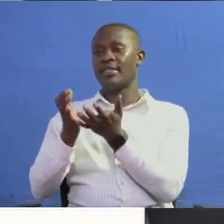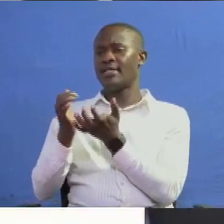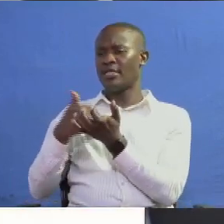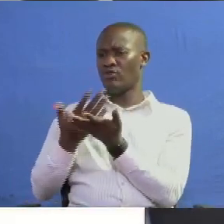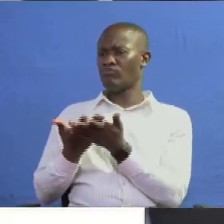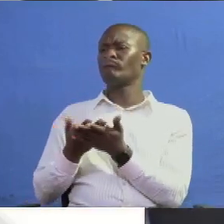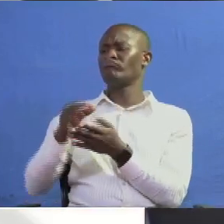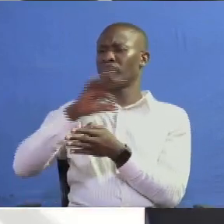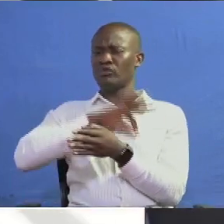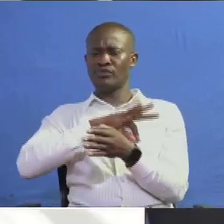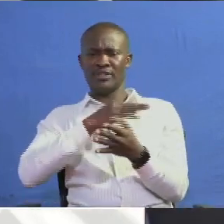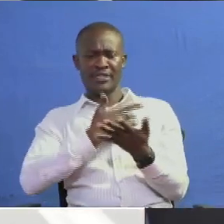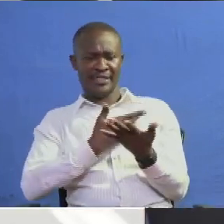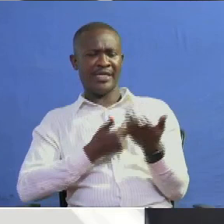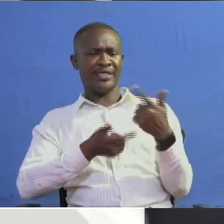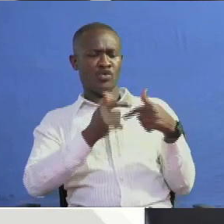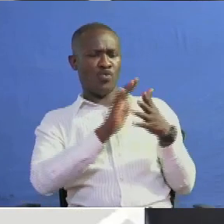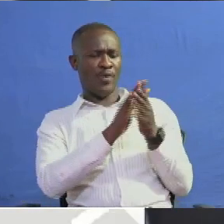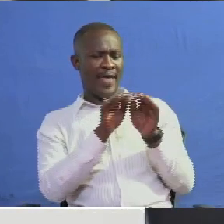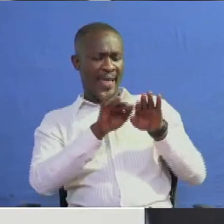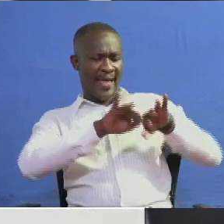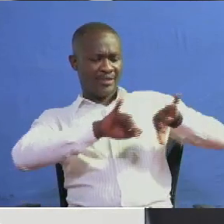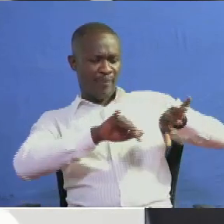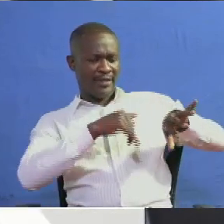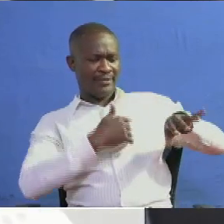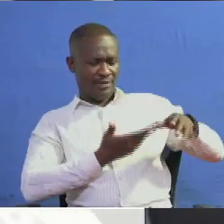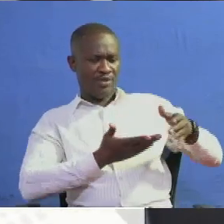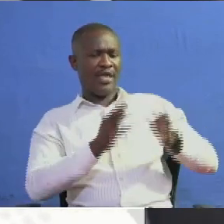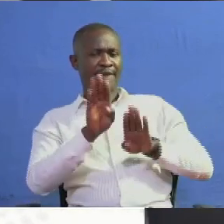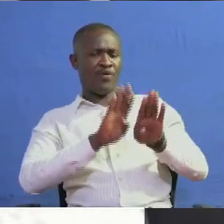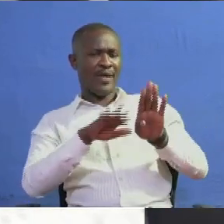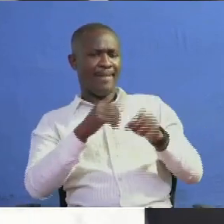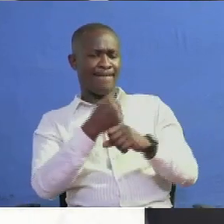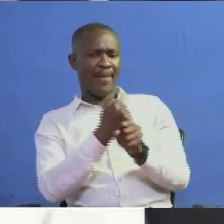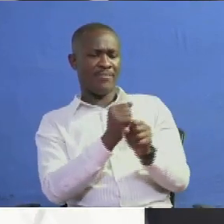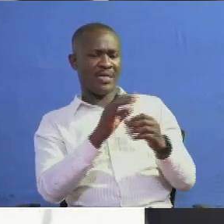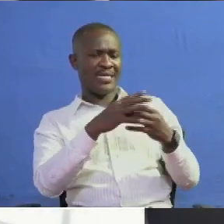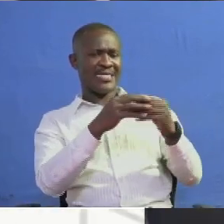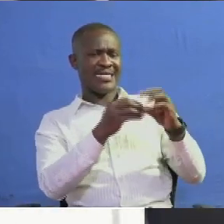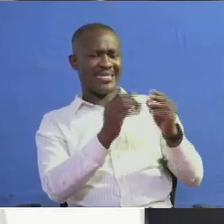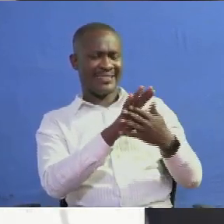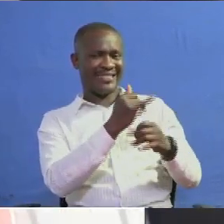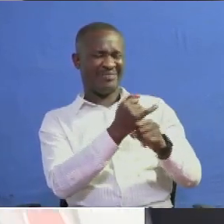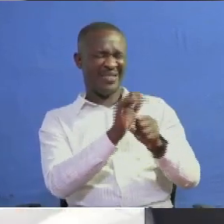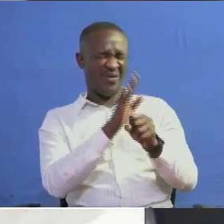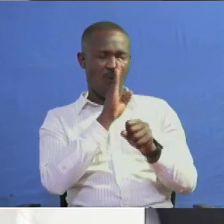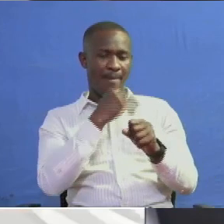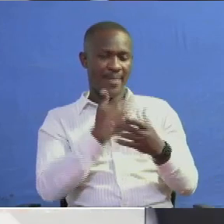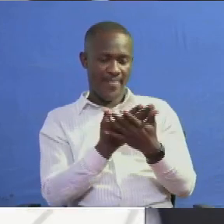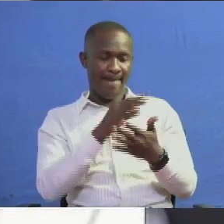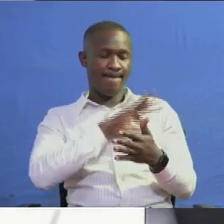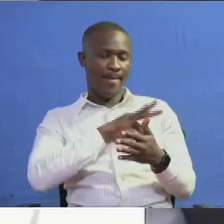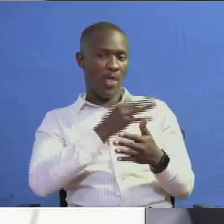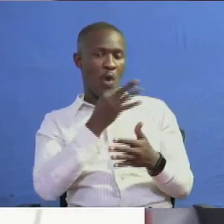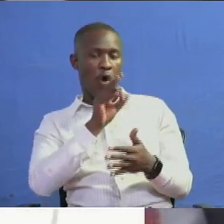in housing, which in turn will expand enterprise and it will create jobs, and that will be to the benefit